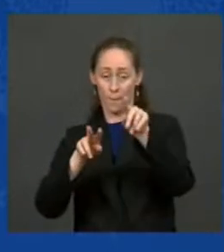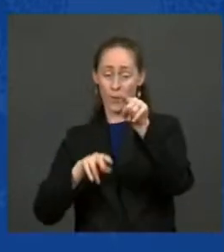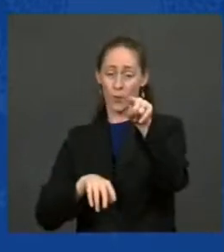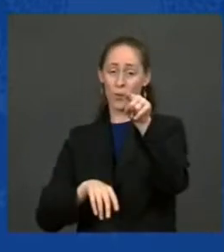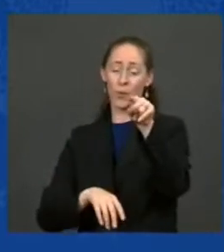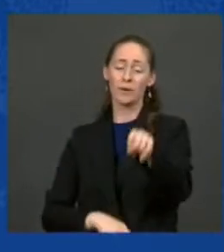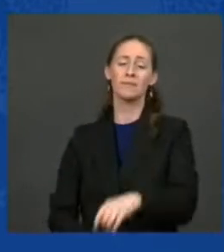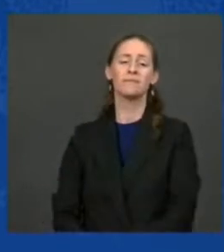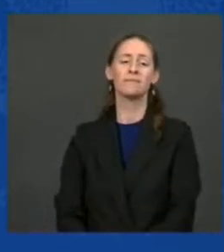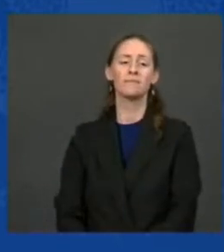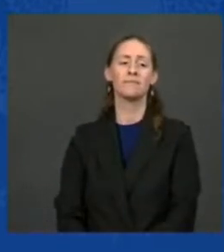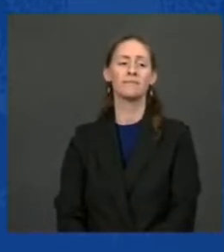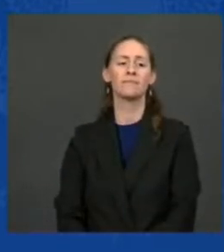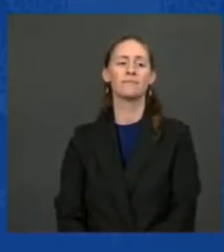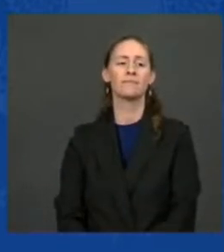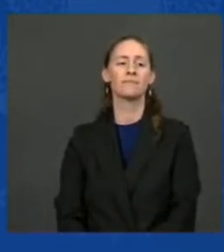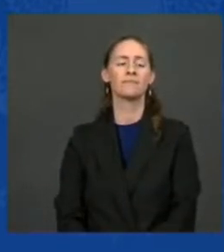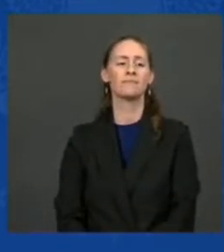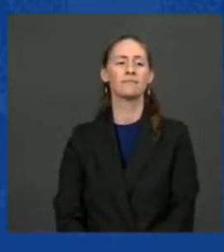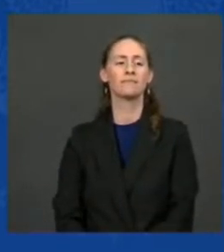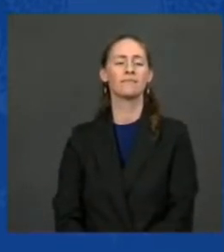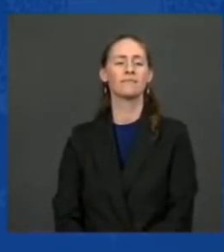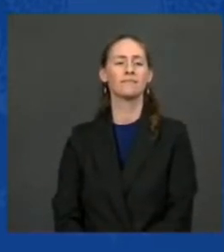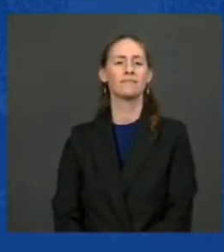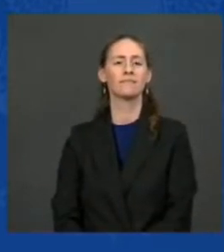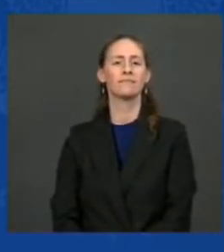There's not a single reason why,